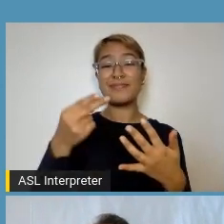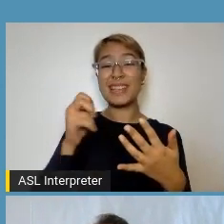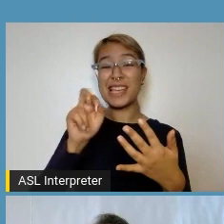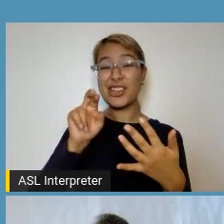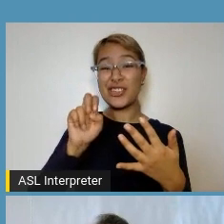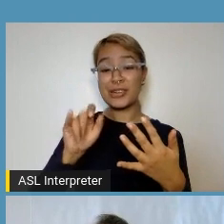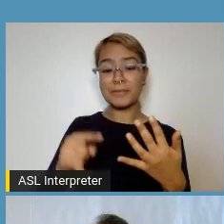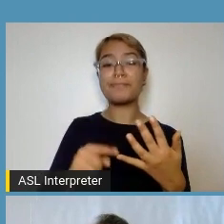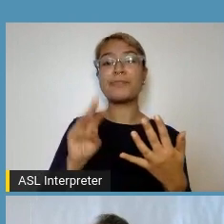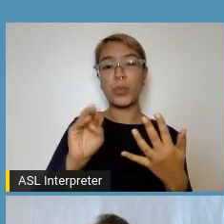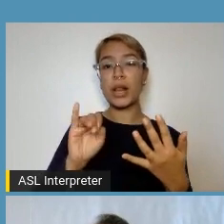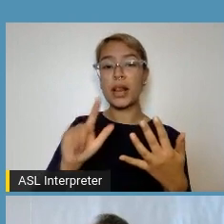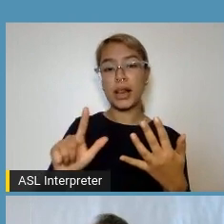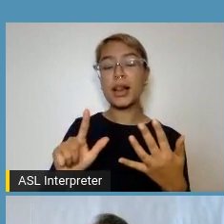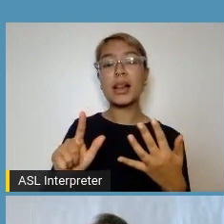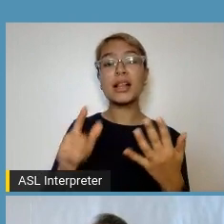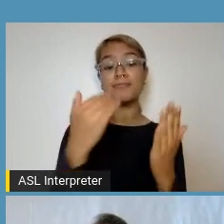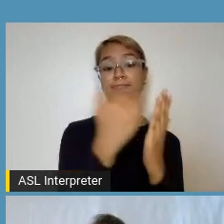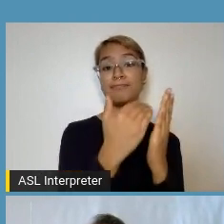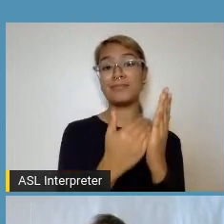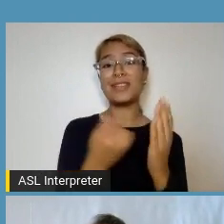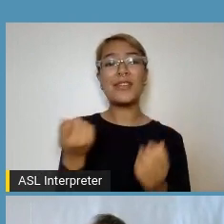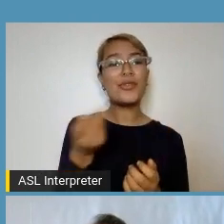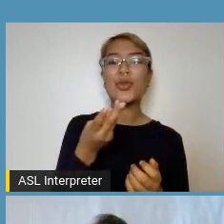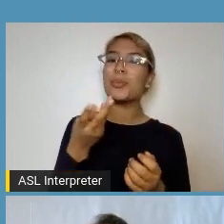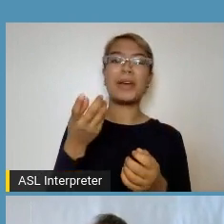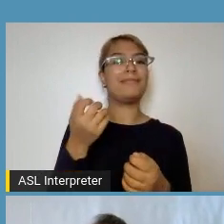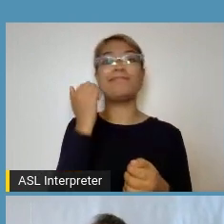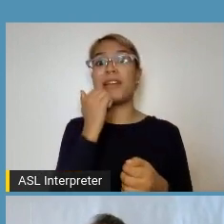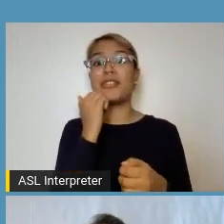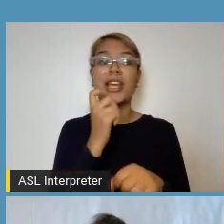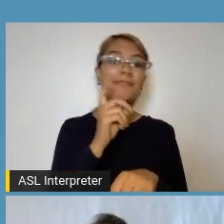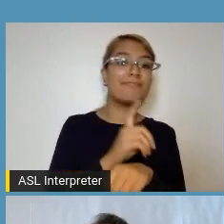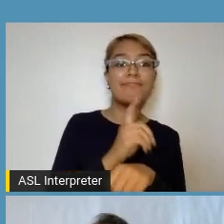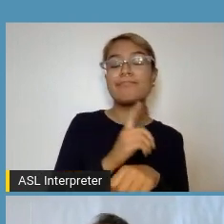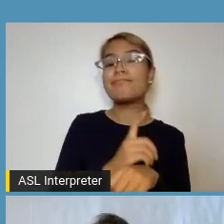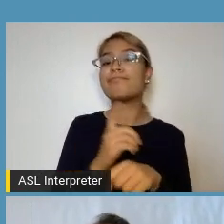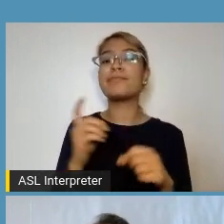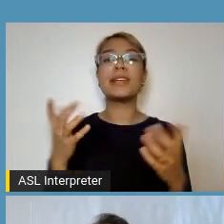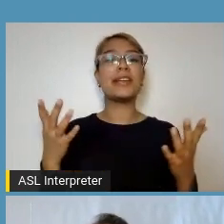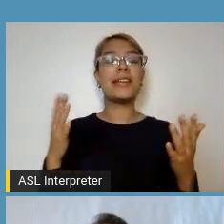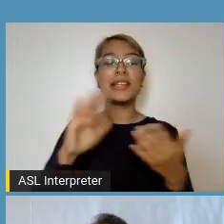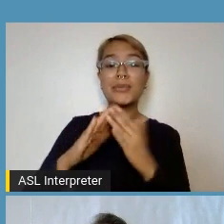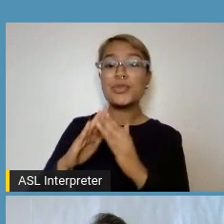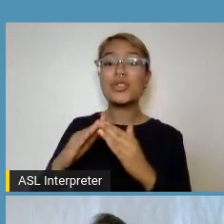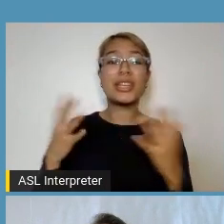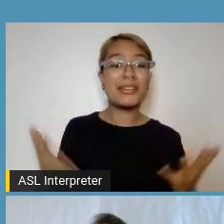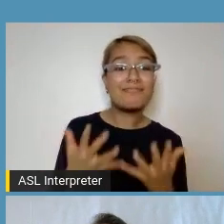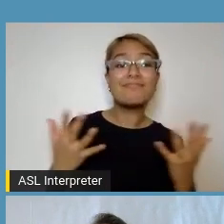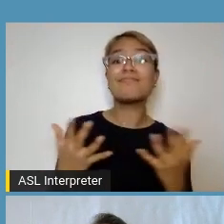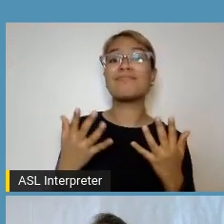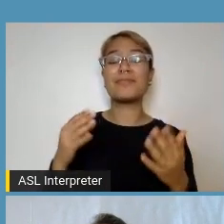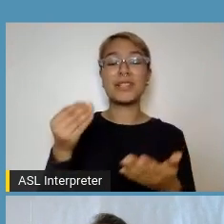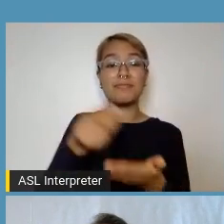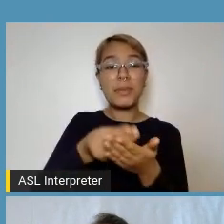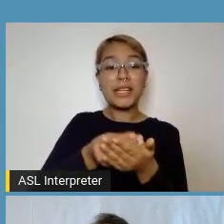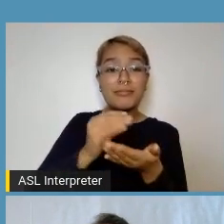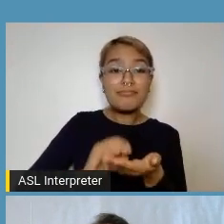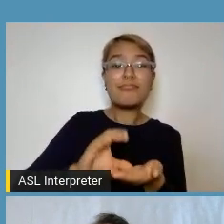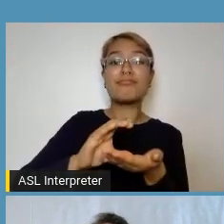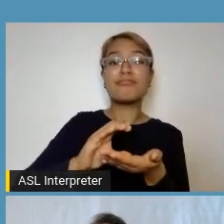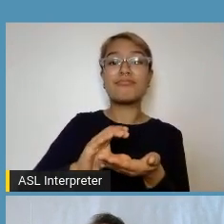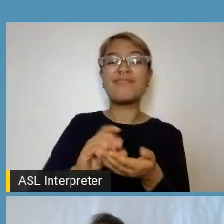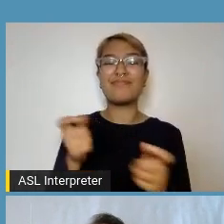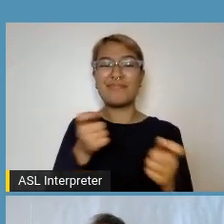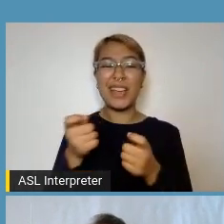few of my daily duties at the museum. Community engagement, fundraising, managing volunteers and interns,